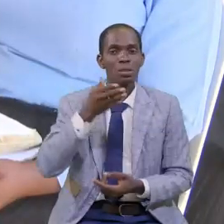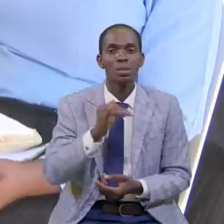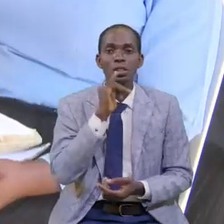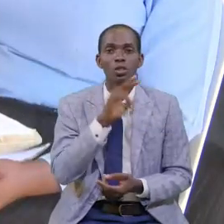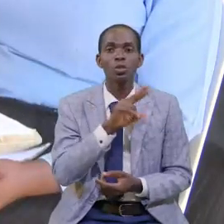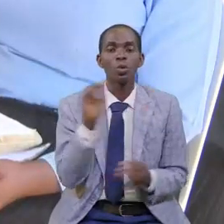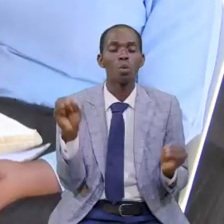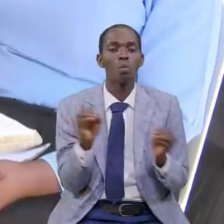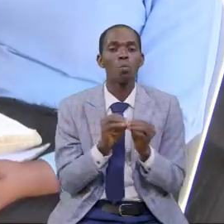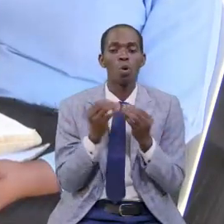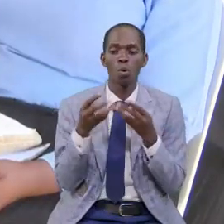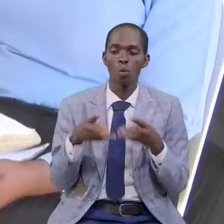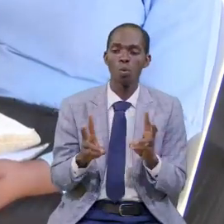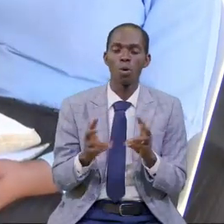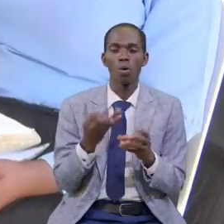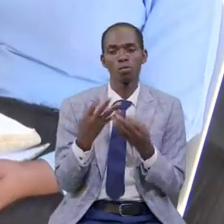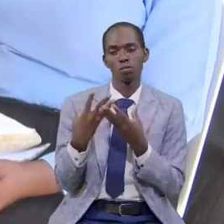pray you'll be wise.